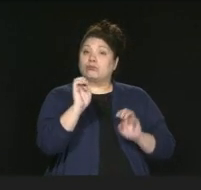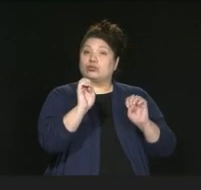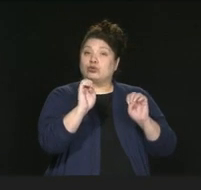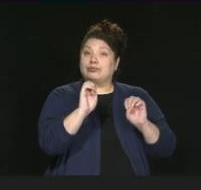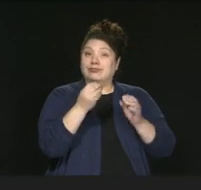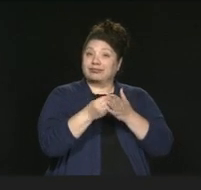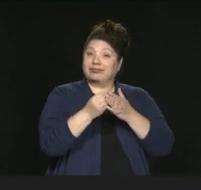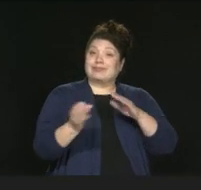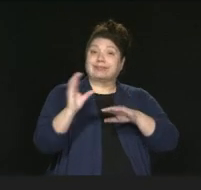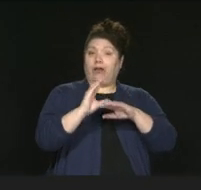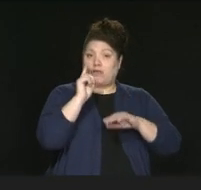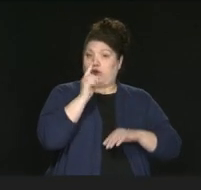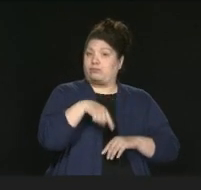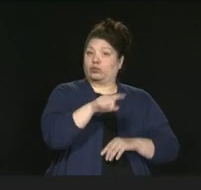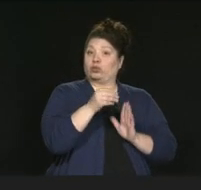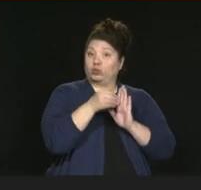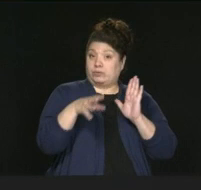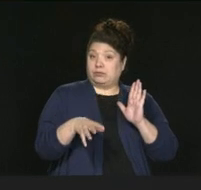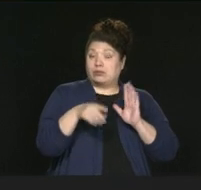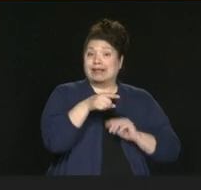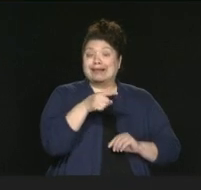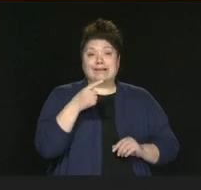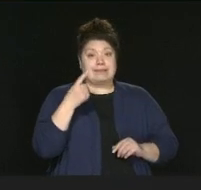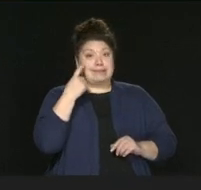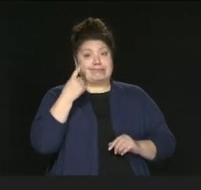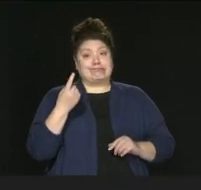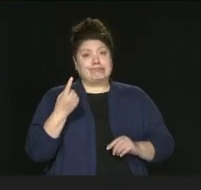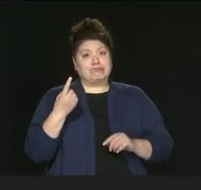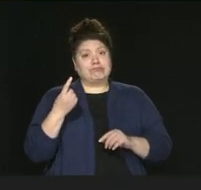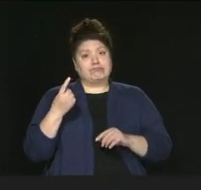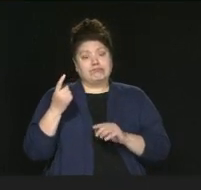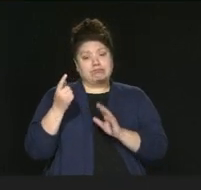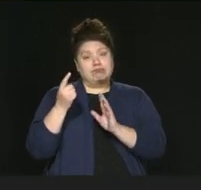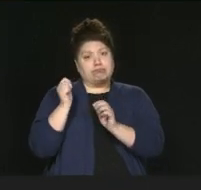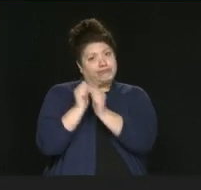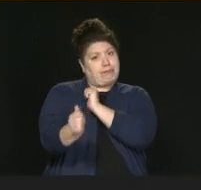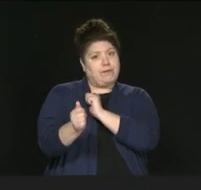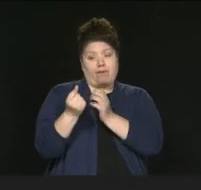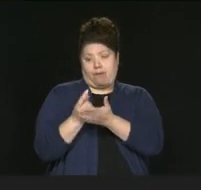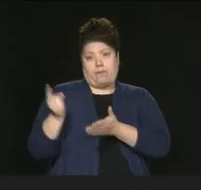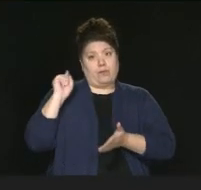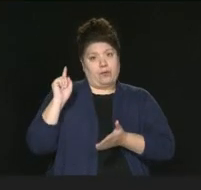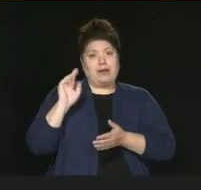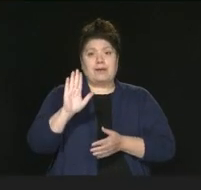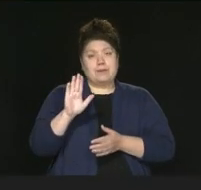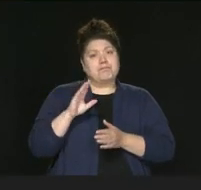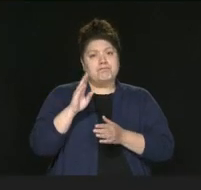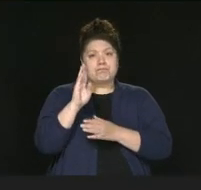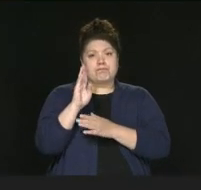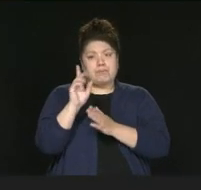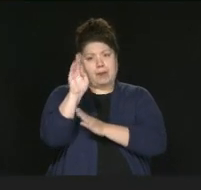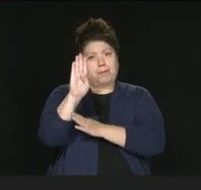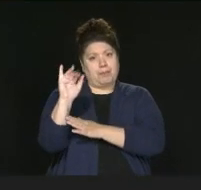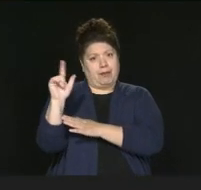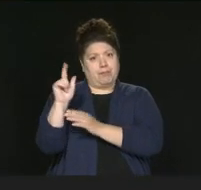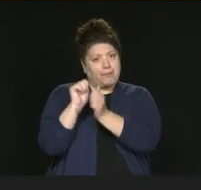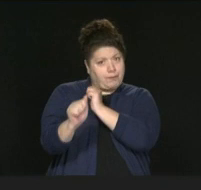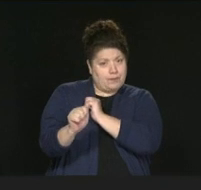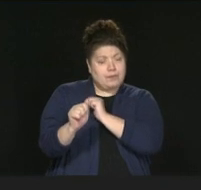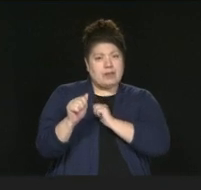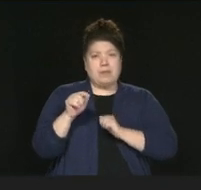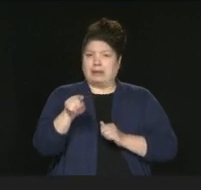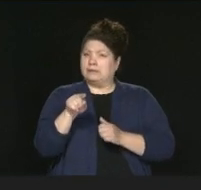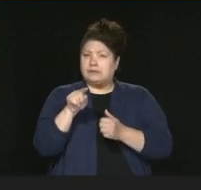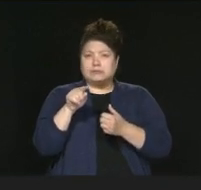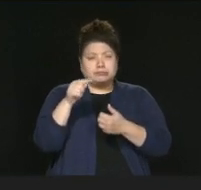was adopted last week, but it was fairly vague, and many details weren't finalized and needed to be done so